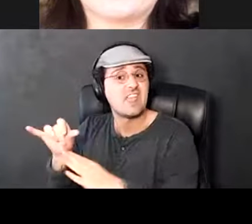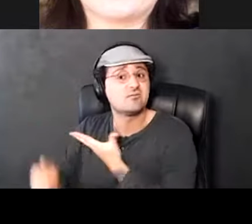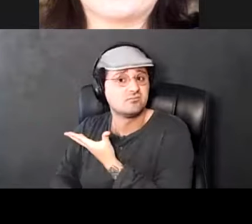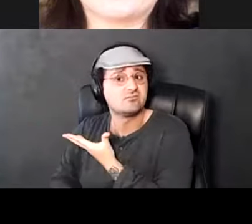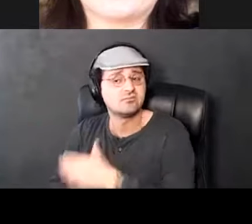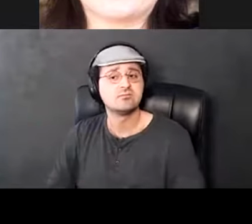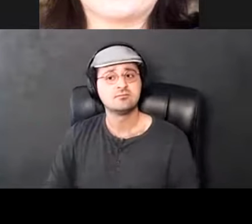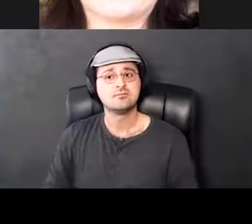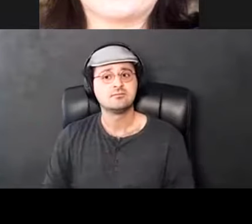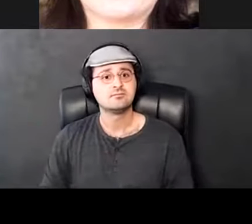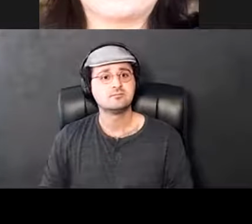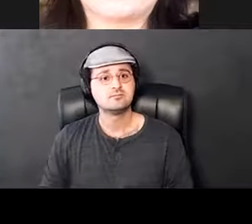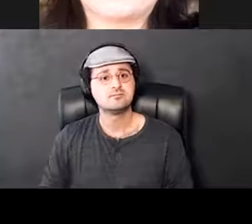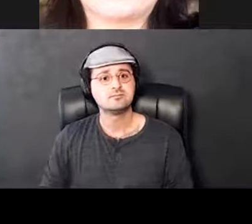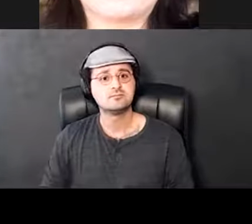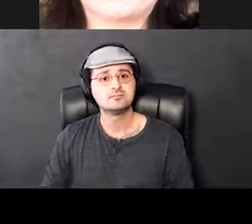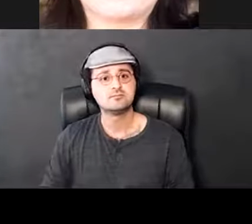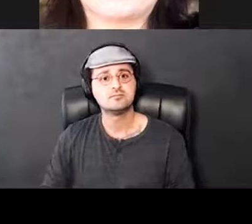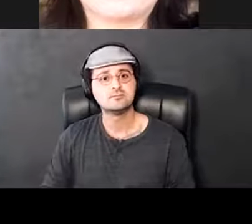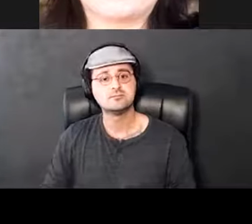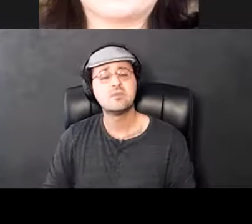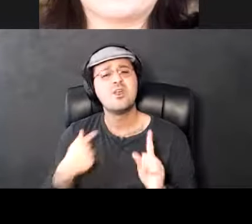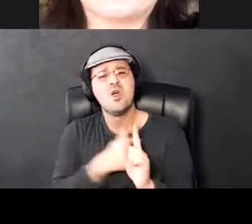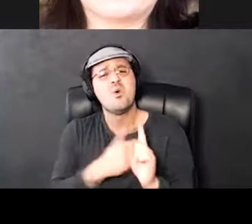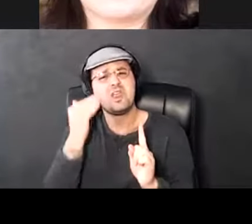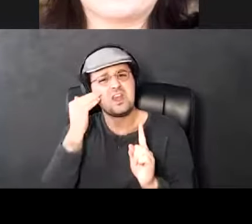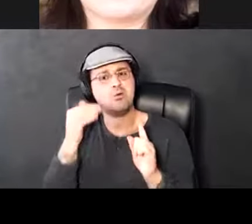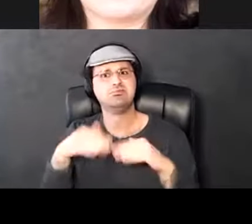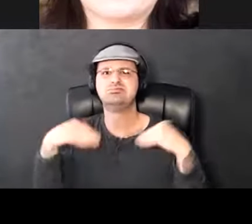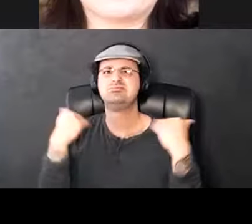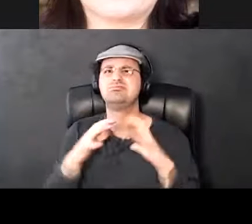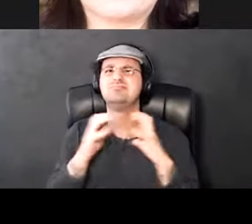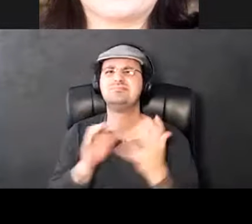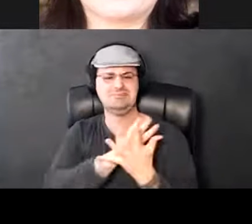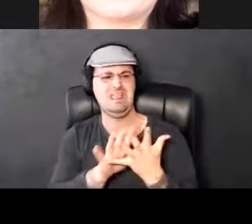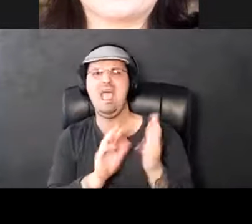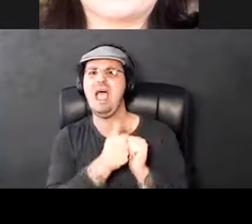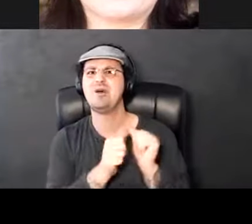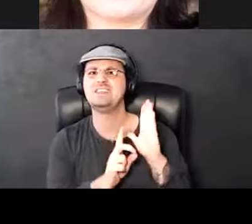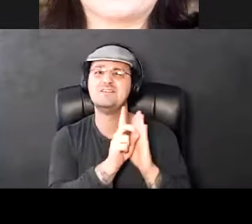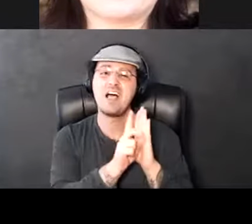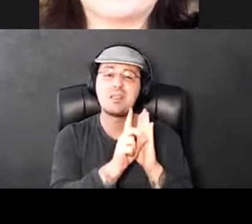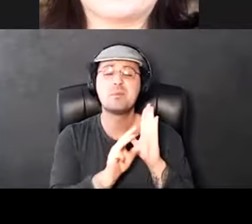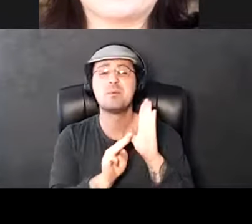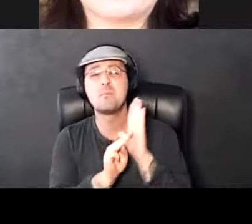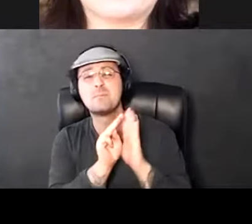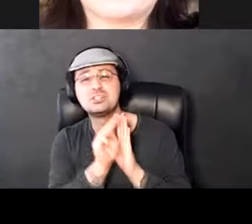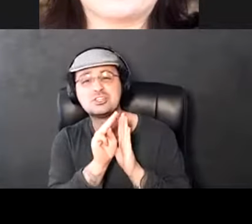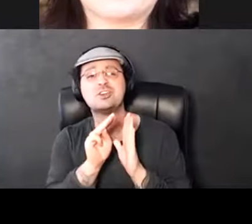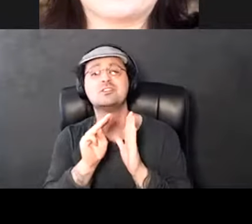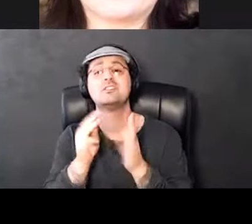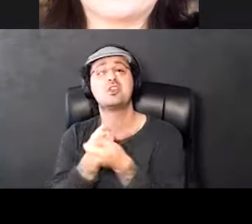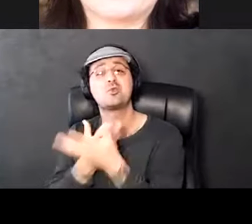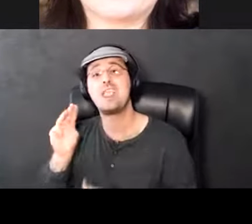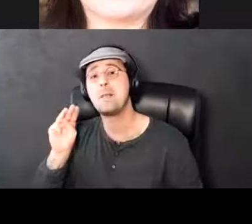Okay, so we know a fair bit about how oligodendrocytes develop from this precursor stage down here, how they mature into and to make myelin.